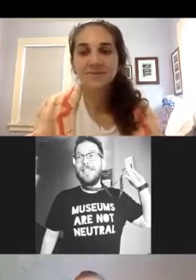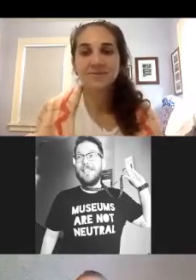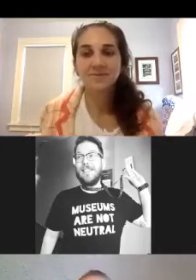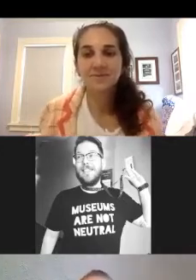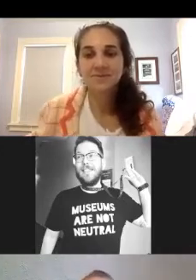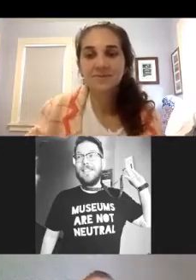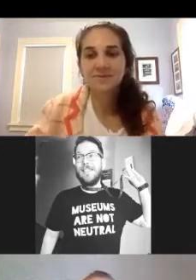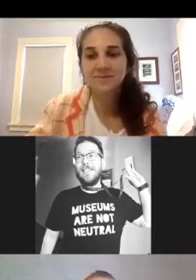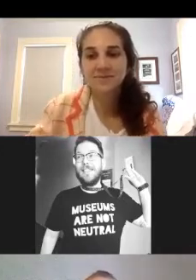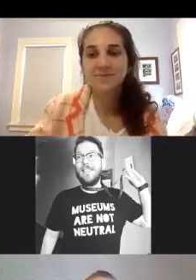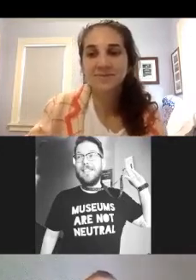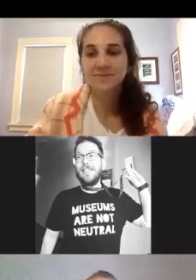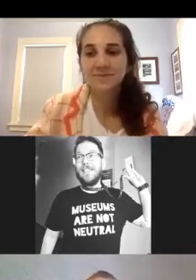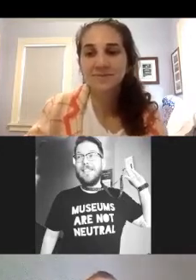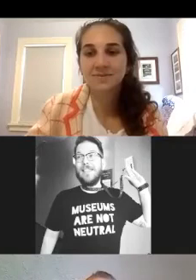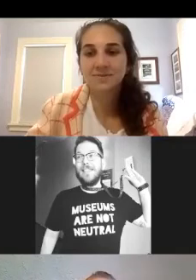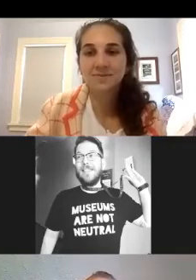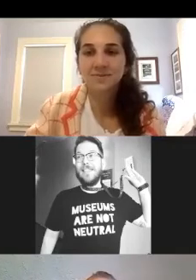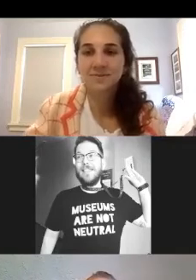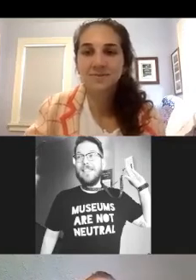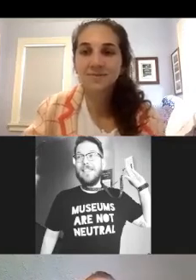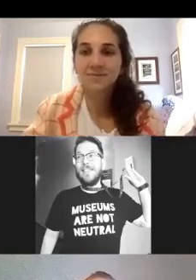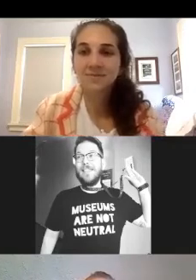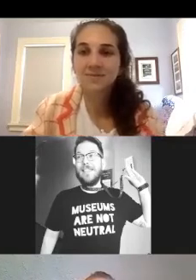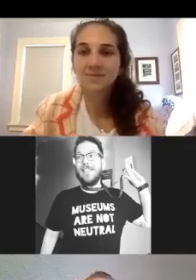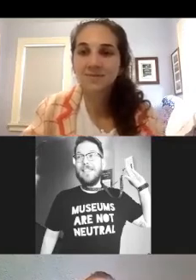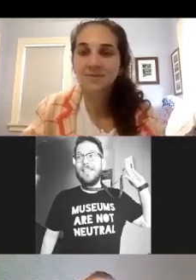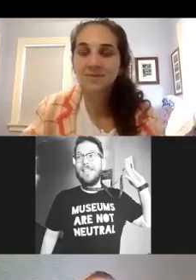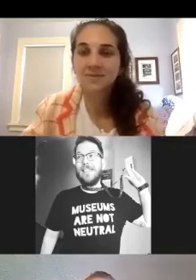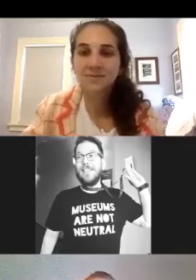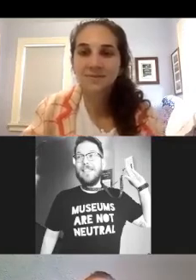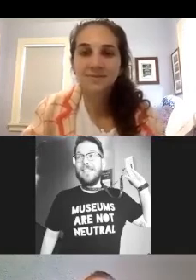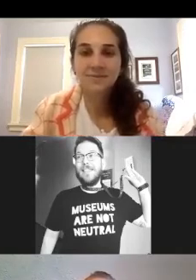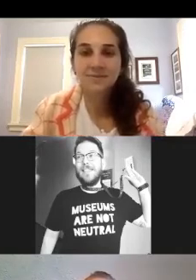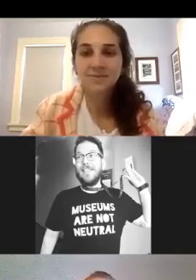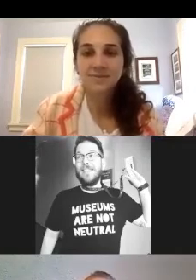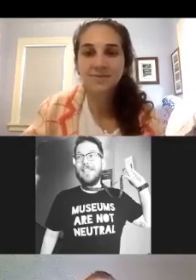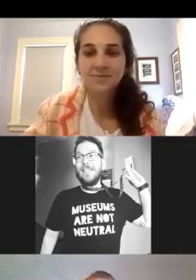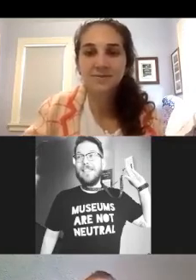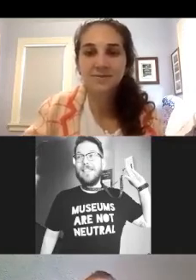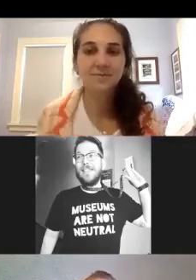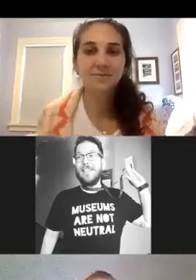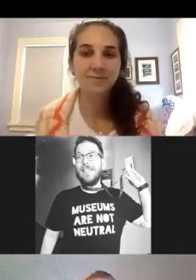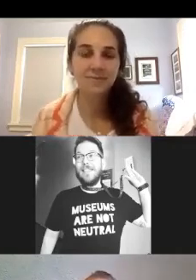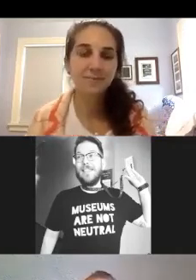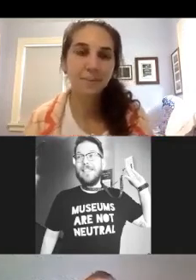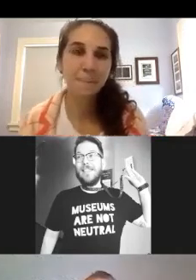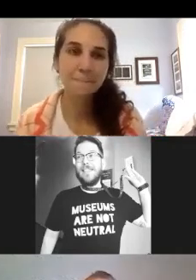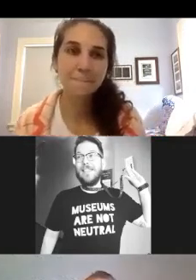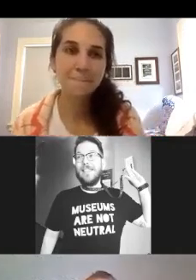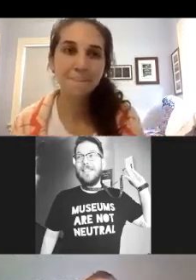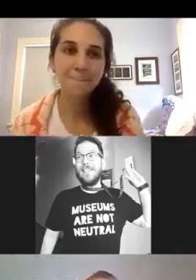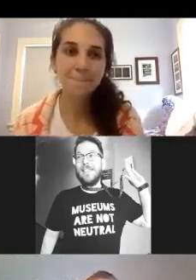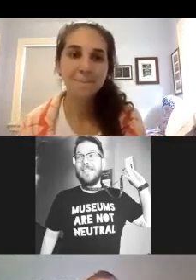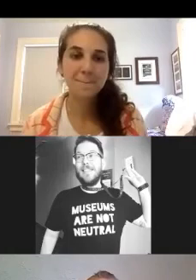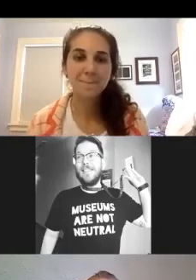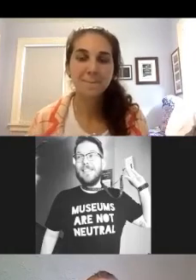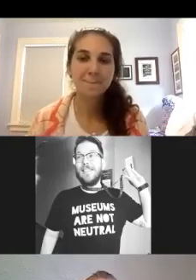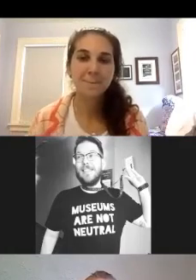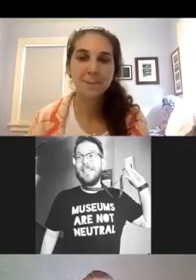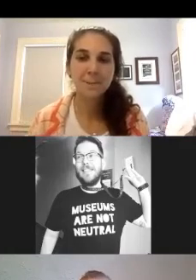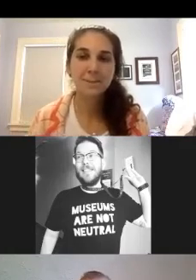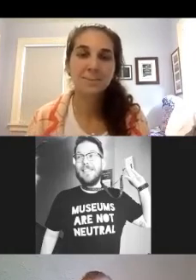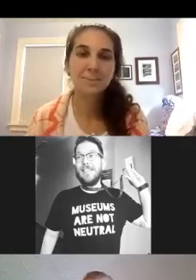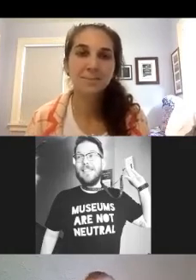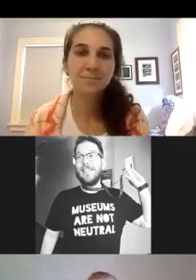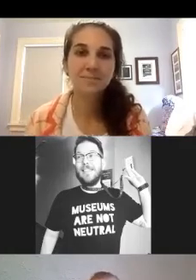Thoma Engagement Guide apprentices, though I share management duties with several other colleagues at our institution. As